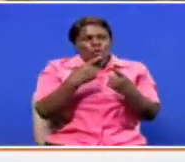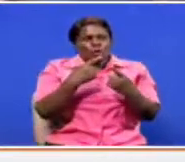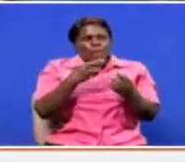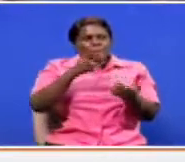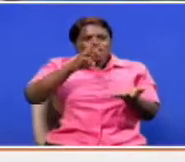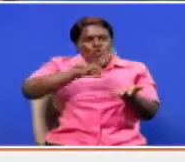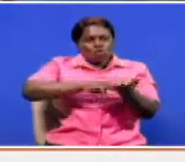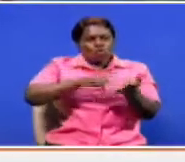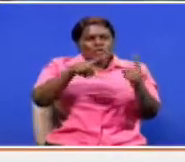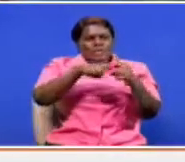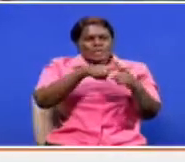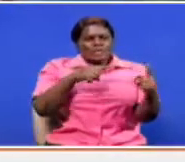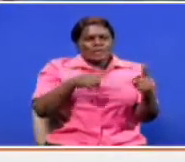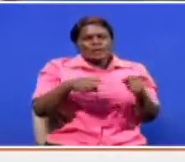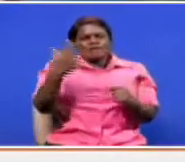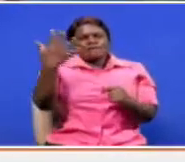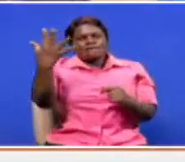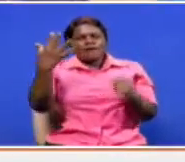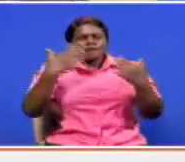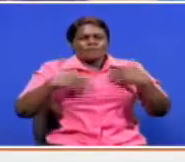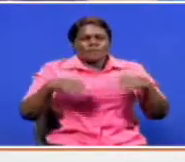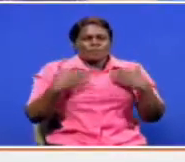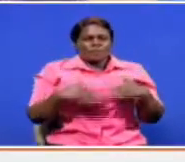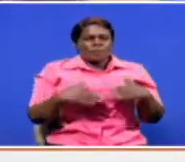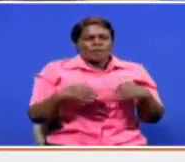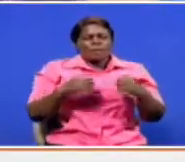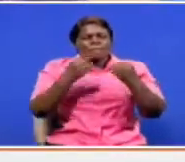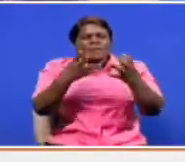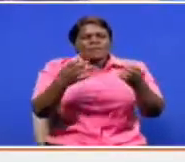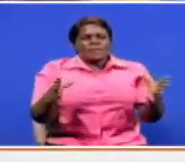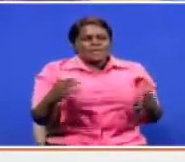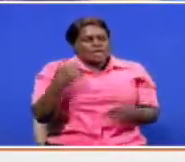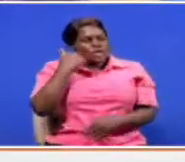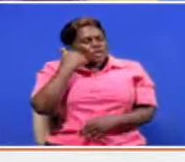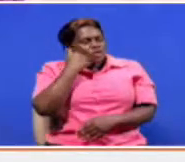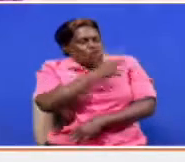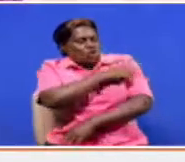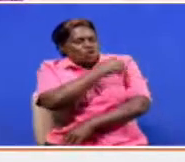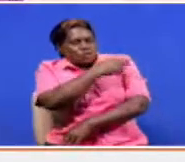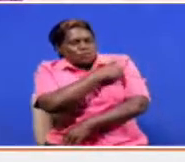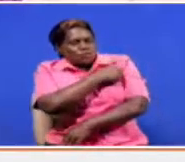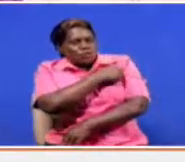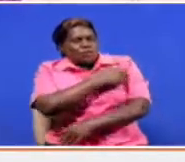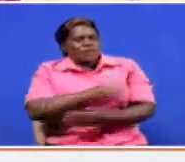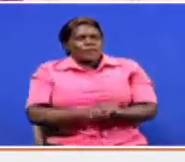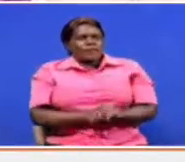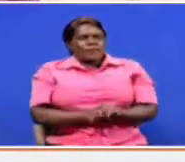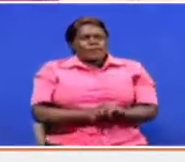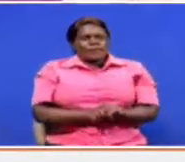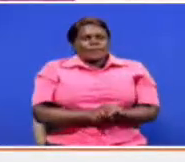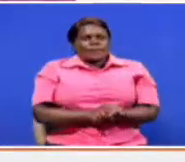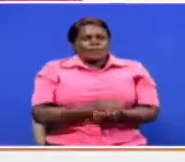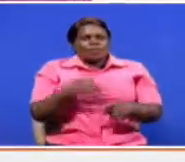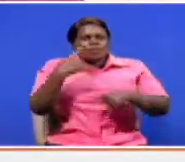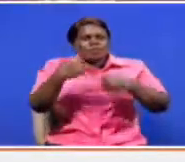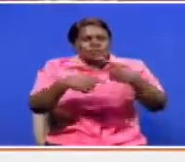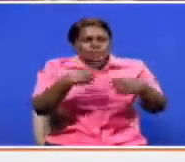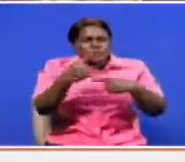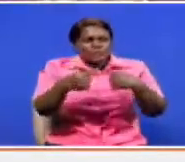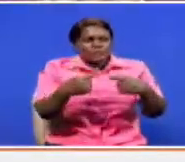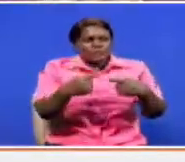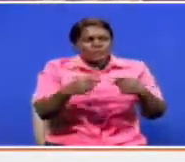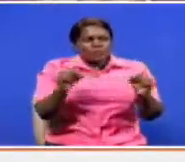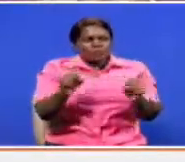County that claimed the life of 5 people, leaving several others hospitalized, is just but among cases that continue to